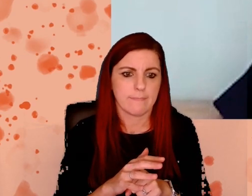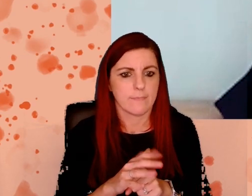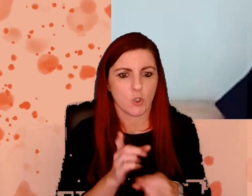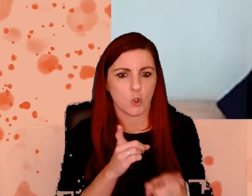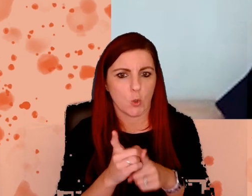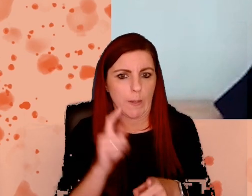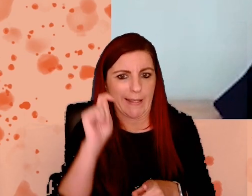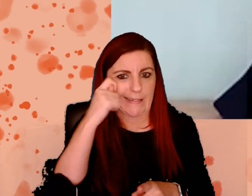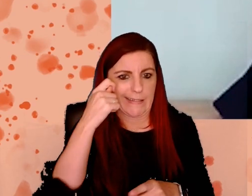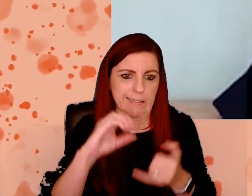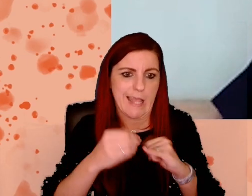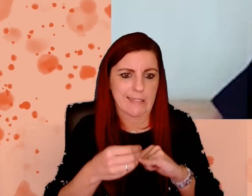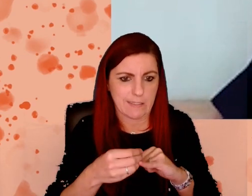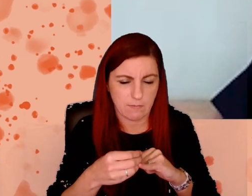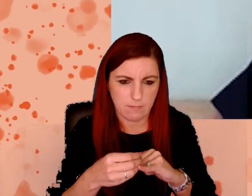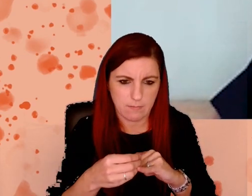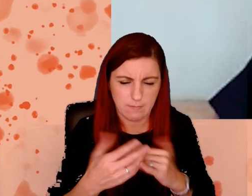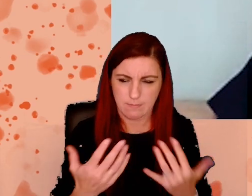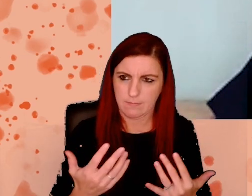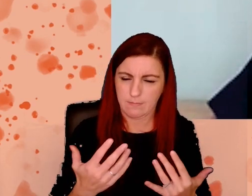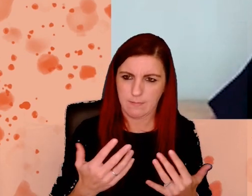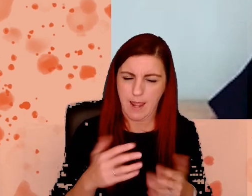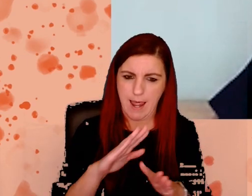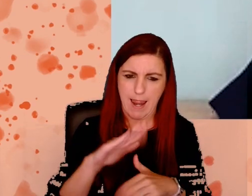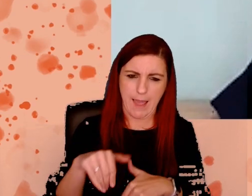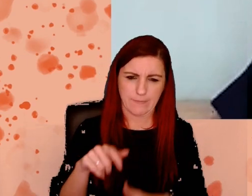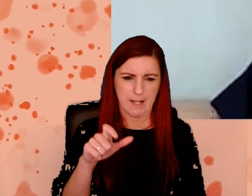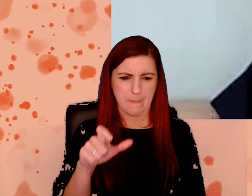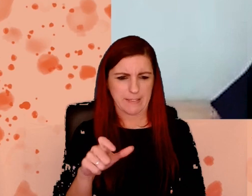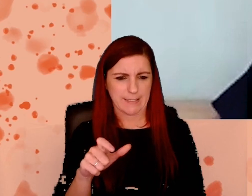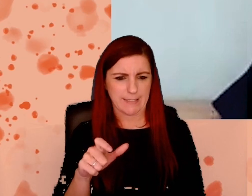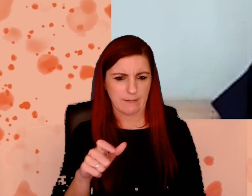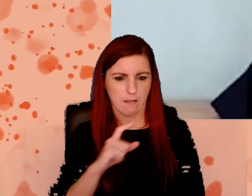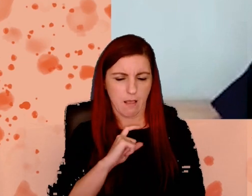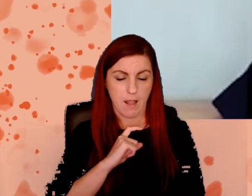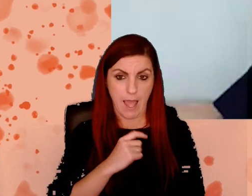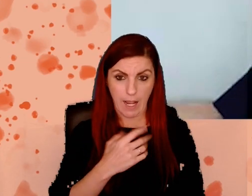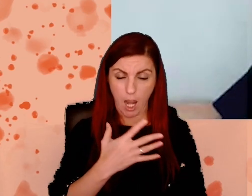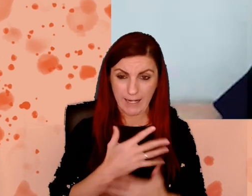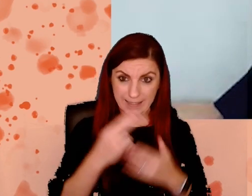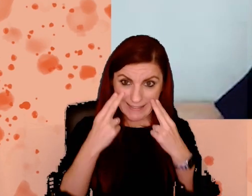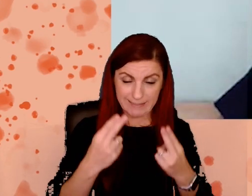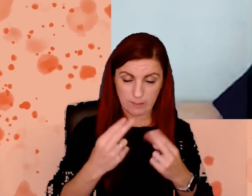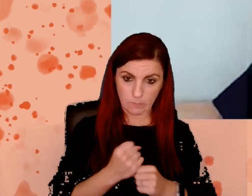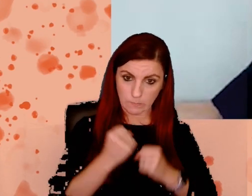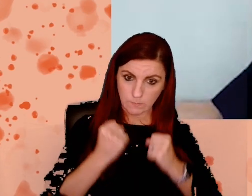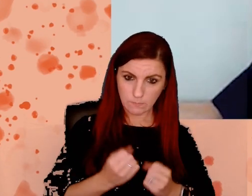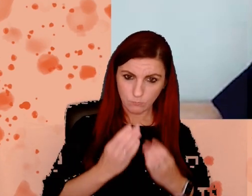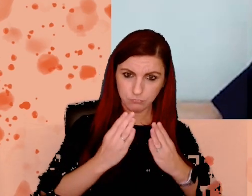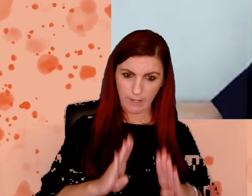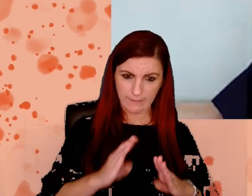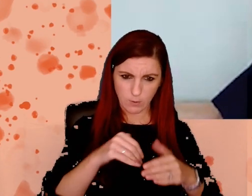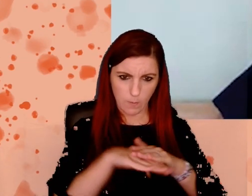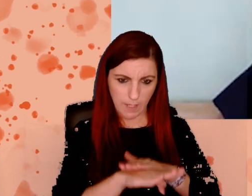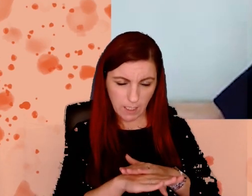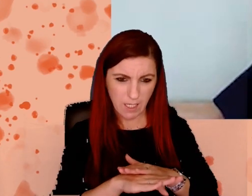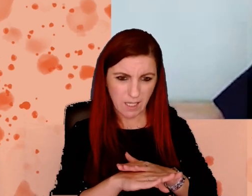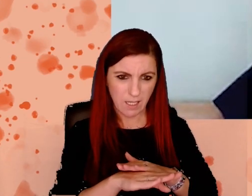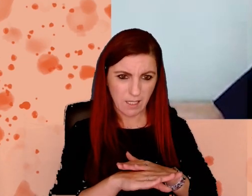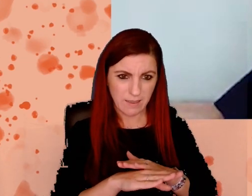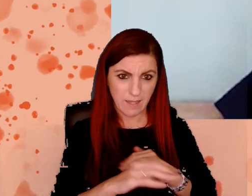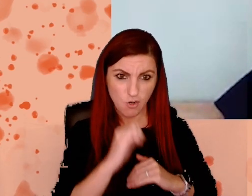for doing tests. And I came away, it had taken me a lot of courage to go in the first place. And I came away